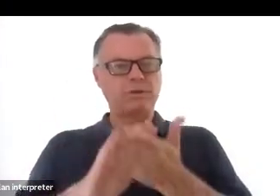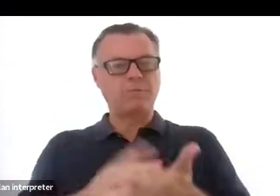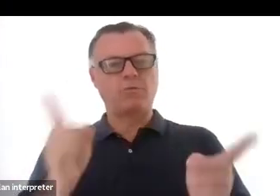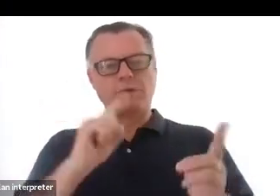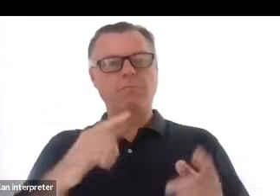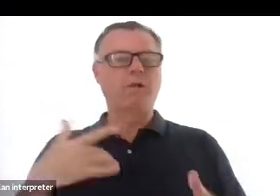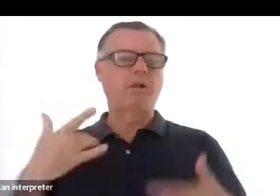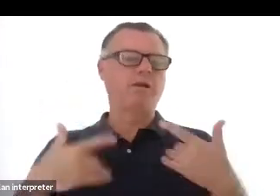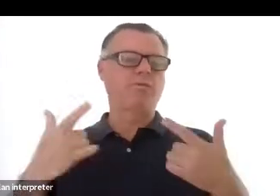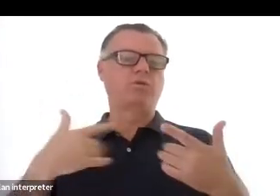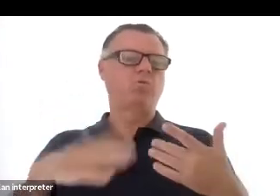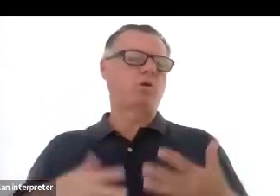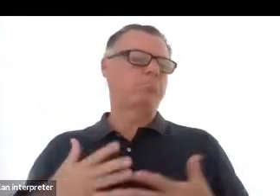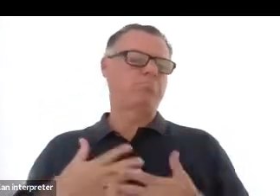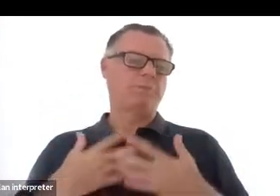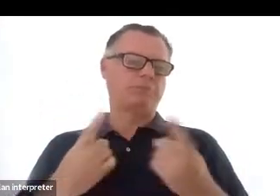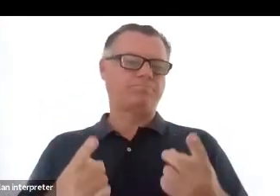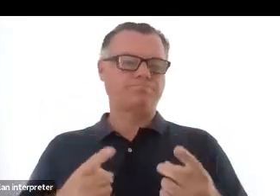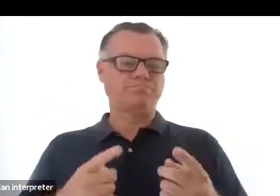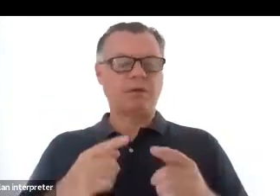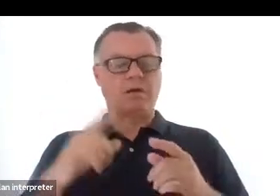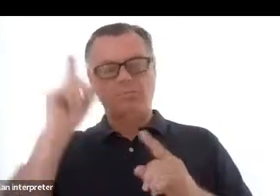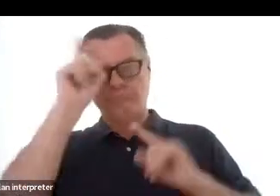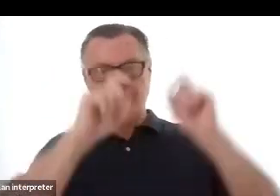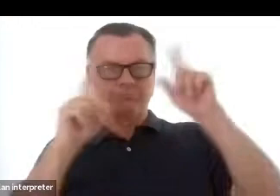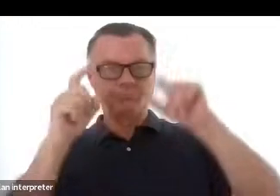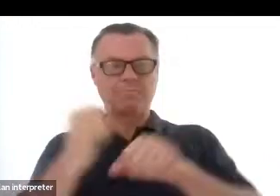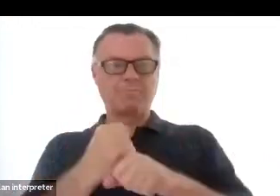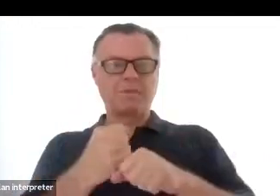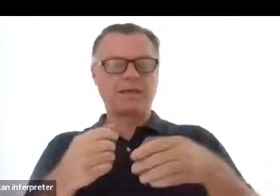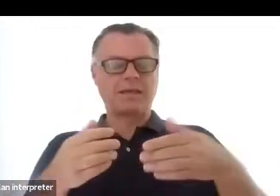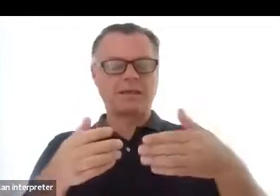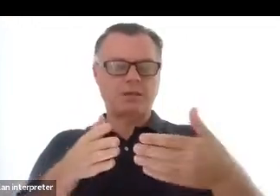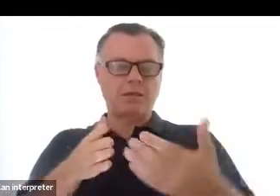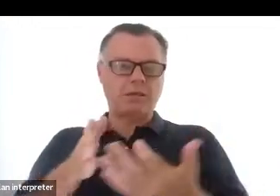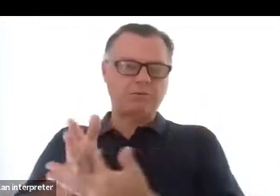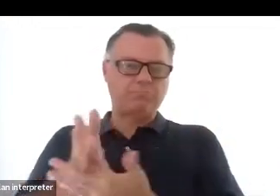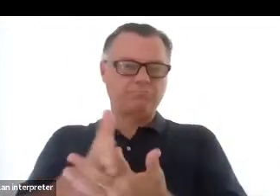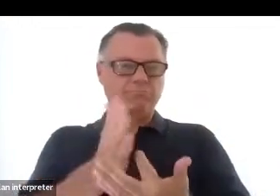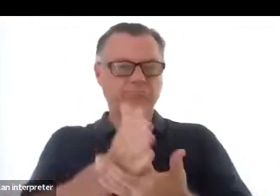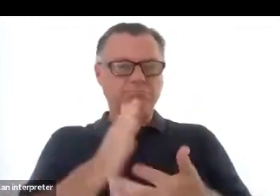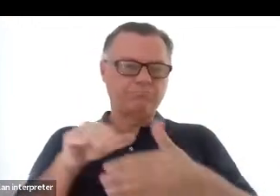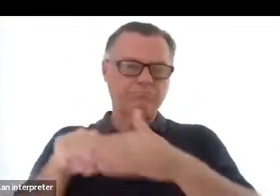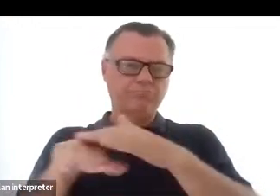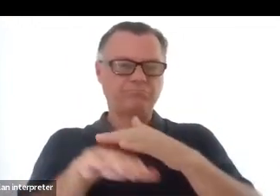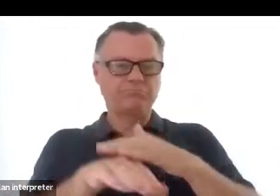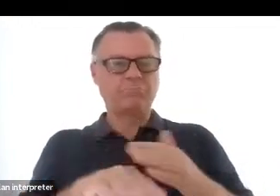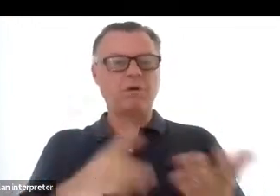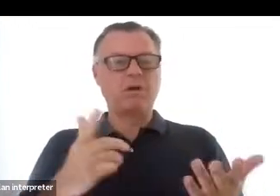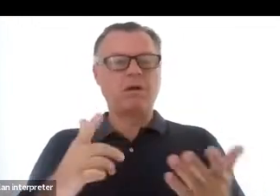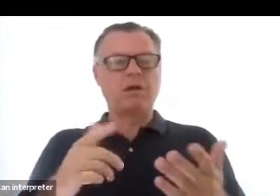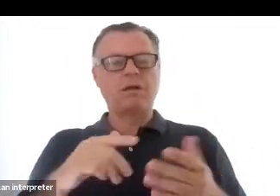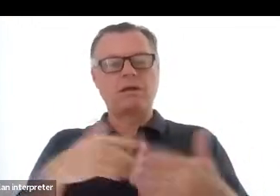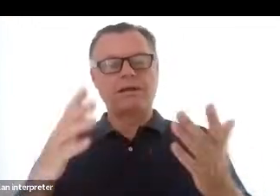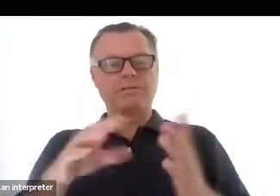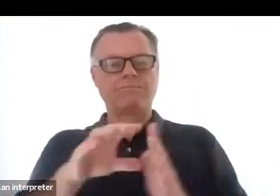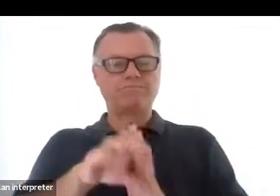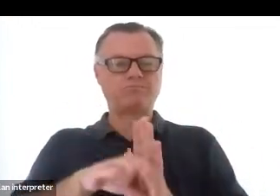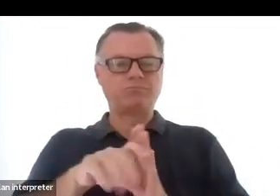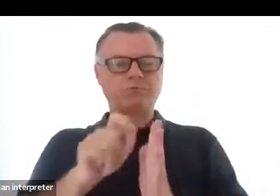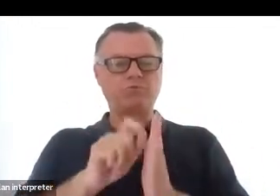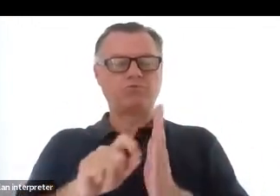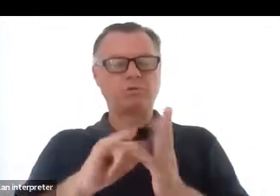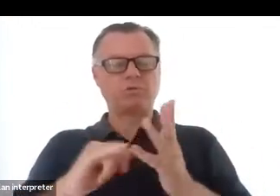live. That innovation could open doors, that inclusion could be designed into every line of code, every product,